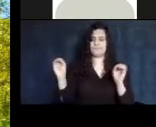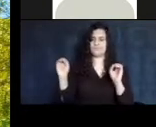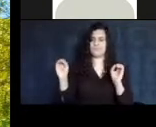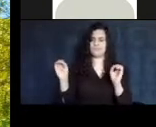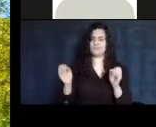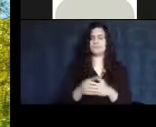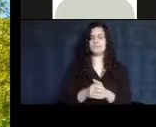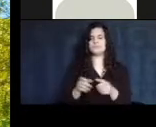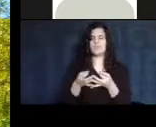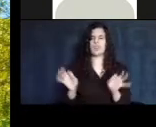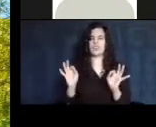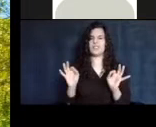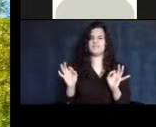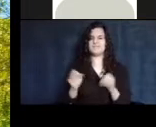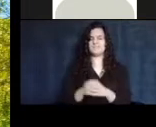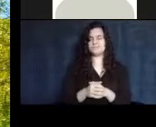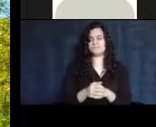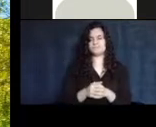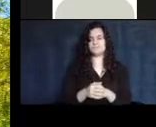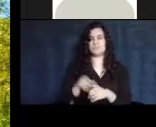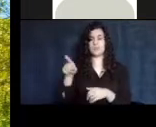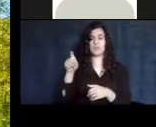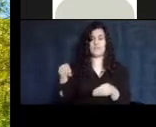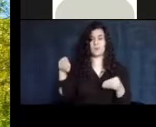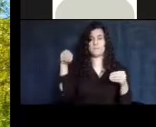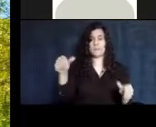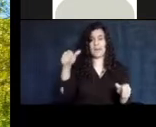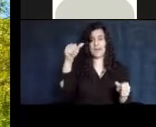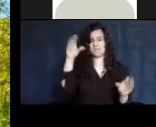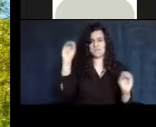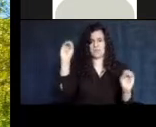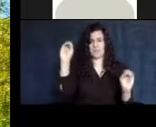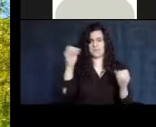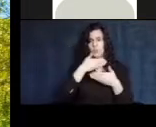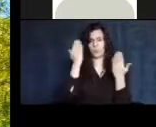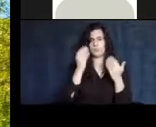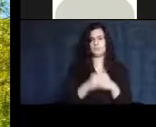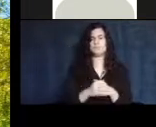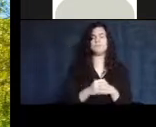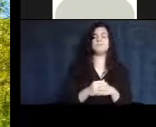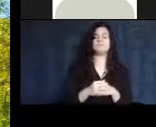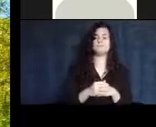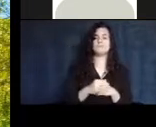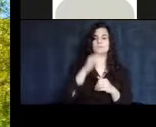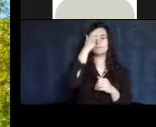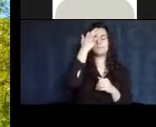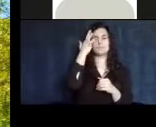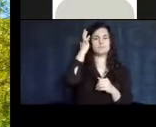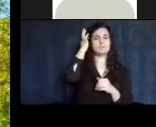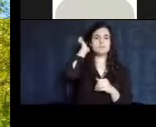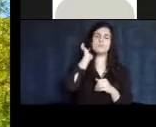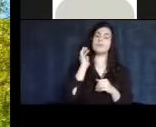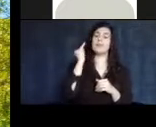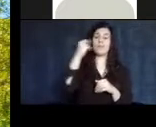it is free. You will not have to pay anything for orientation. And please, if you haven't signed up